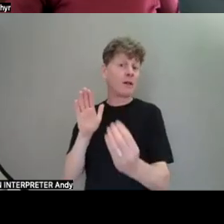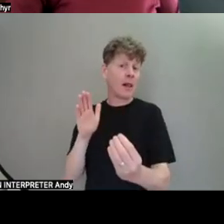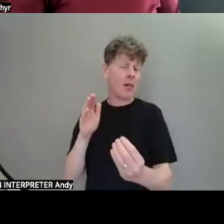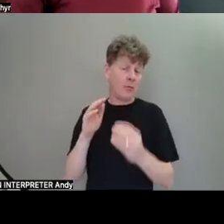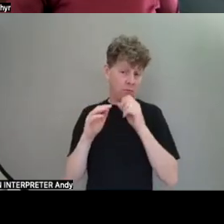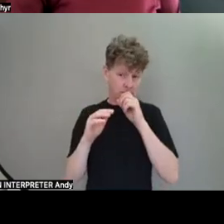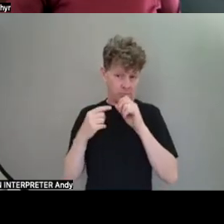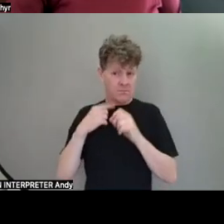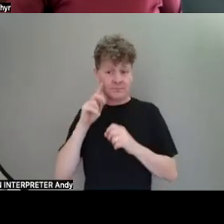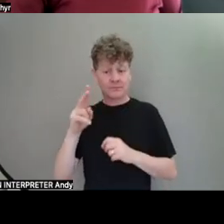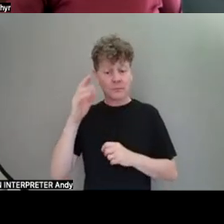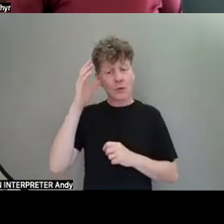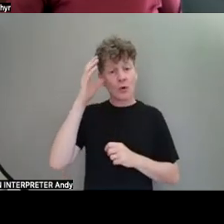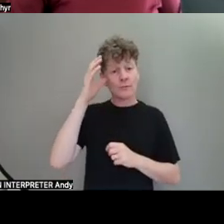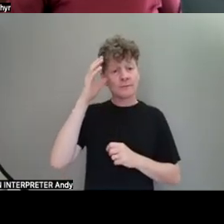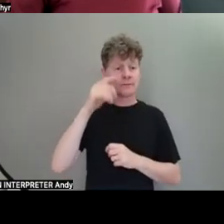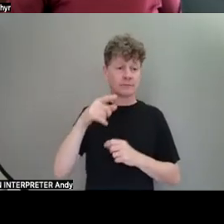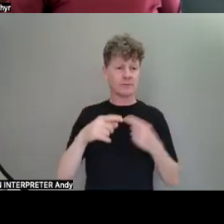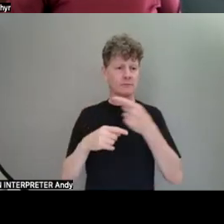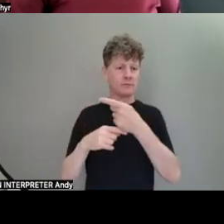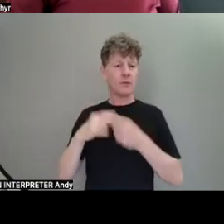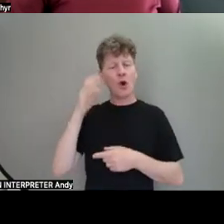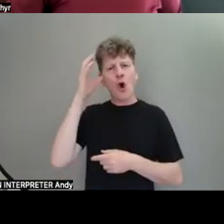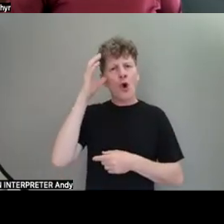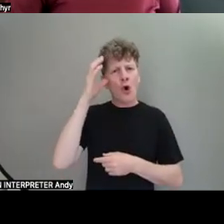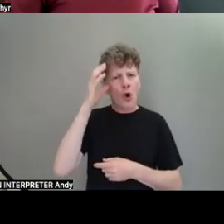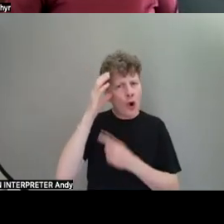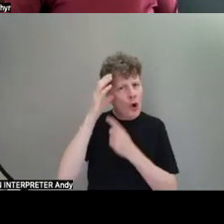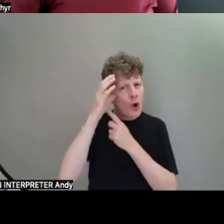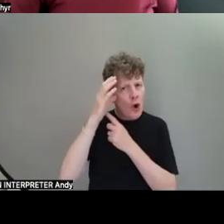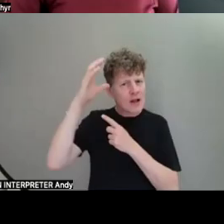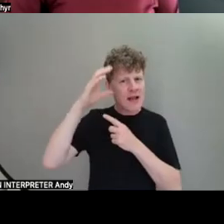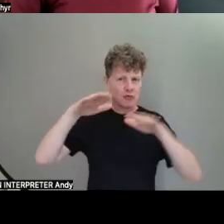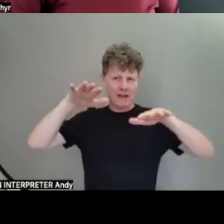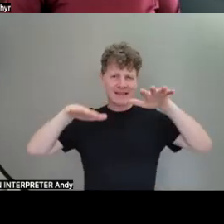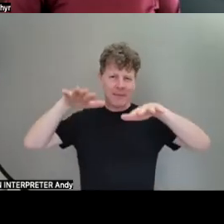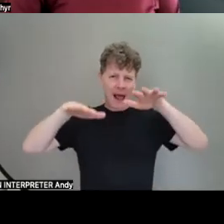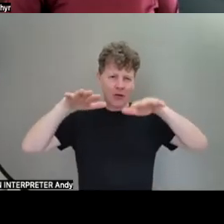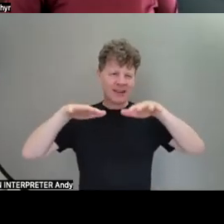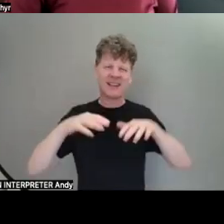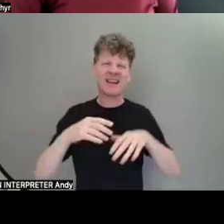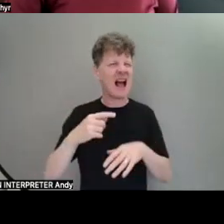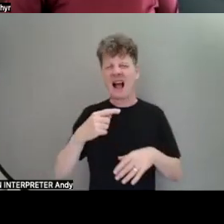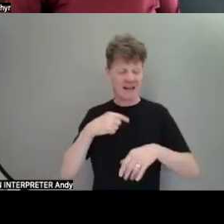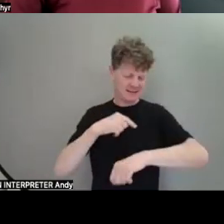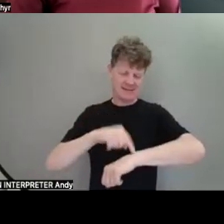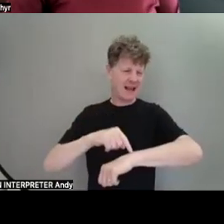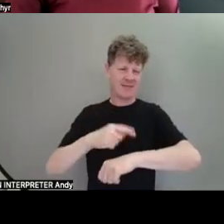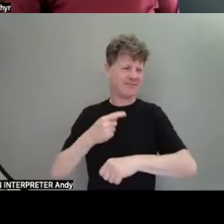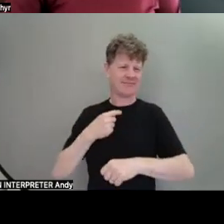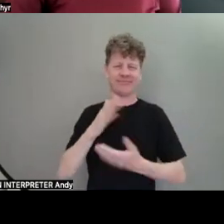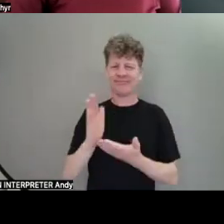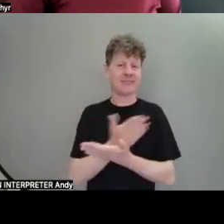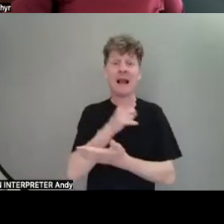the conceptual kind of similarity across the network. And I will skip this for the sake of time, but if